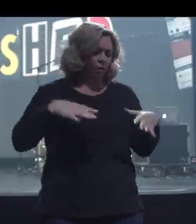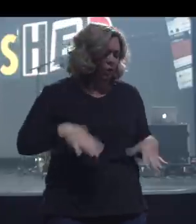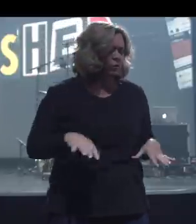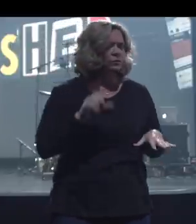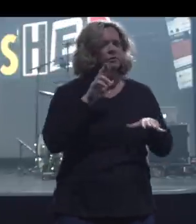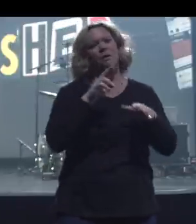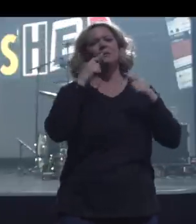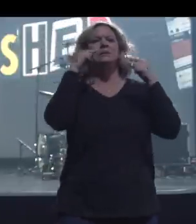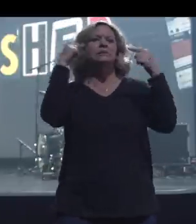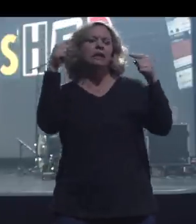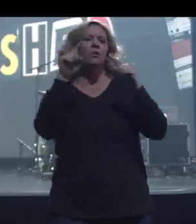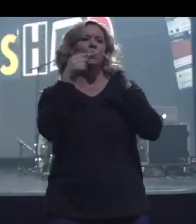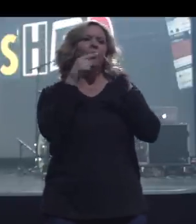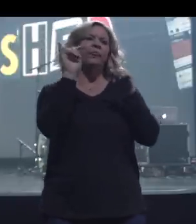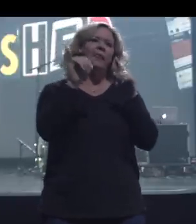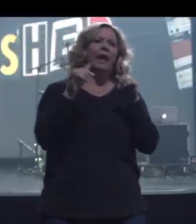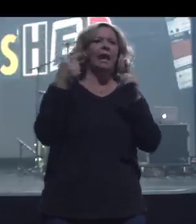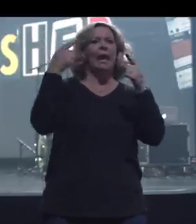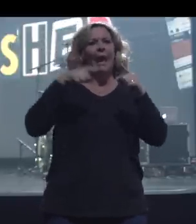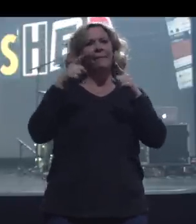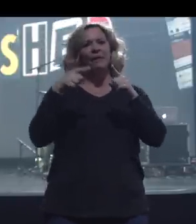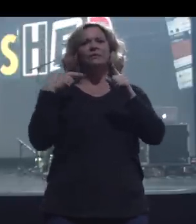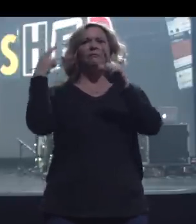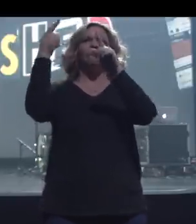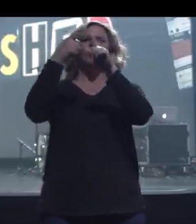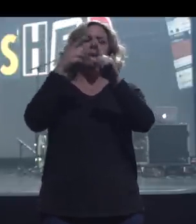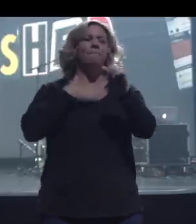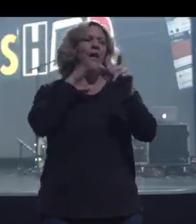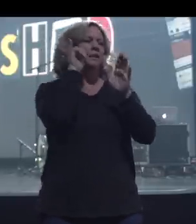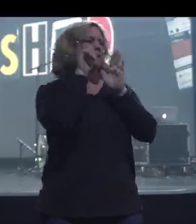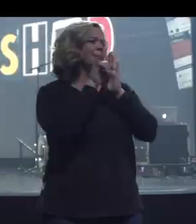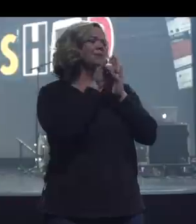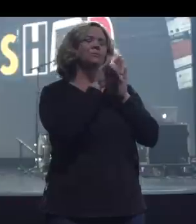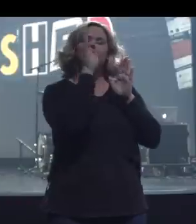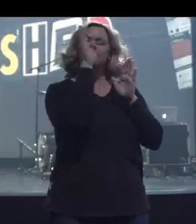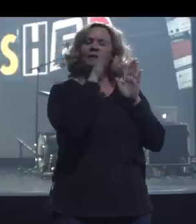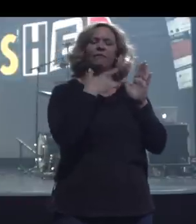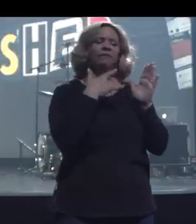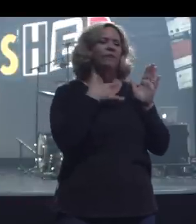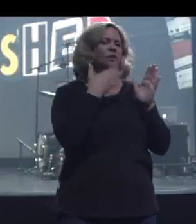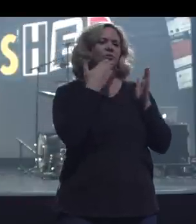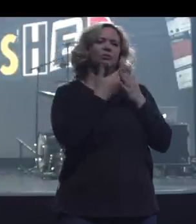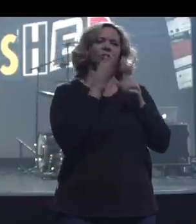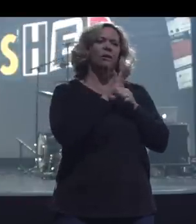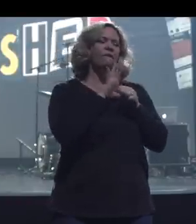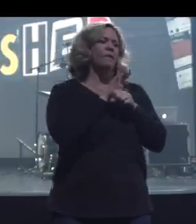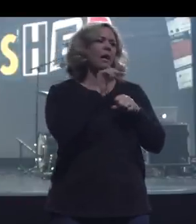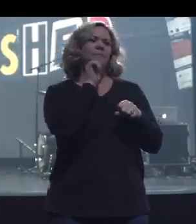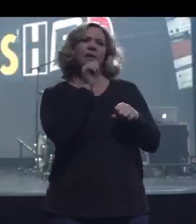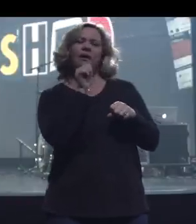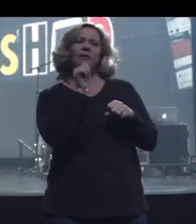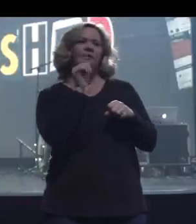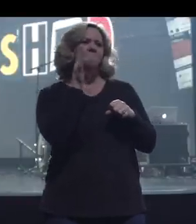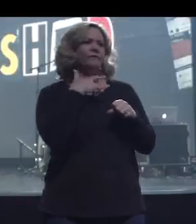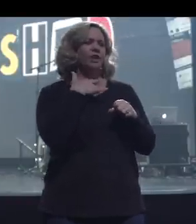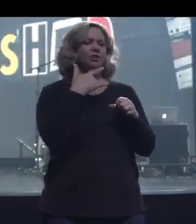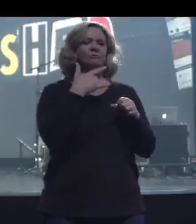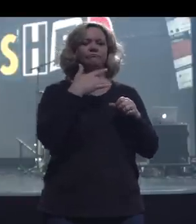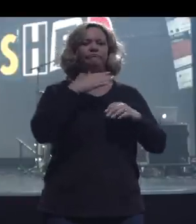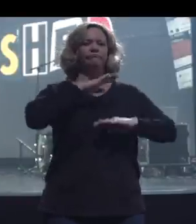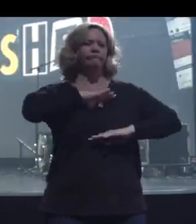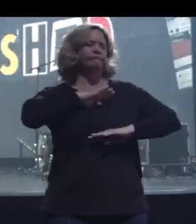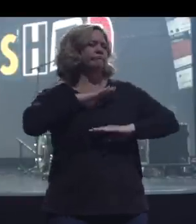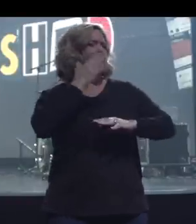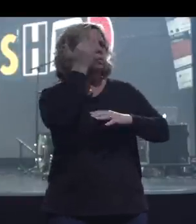And when this happens, listen, when this happens, your identity will never be secure. It will never be secure. Why? Because there